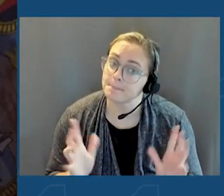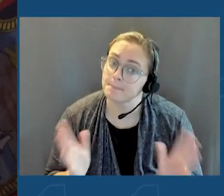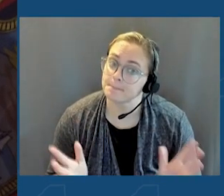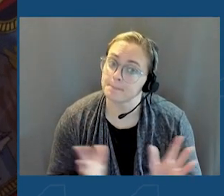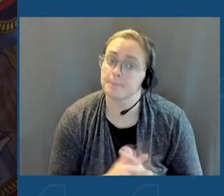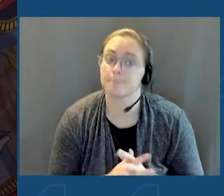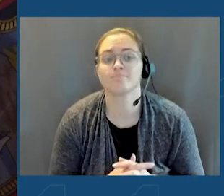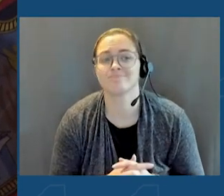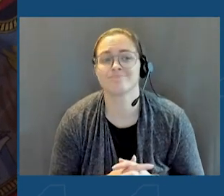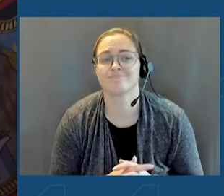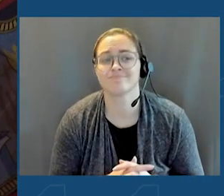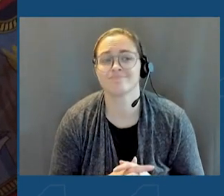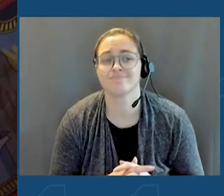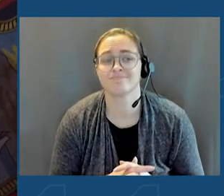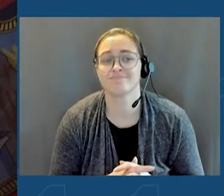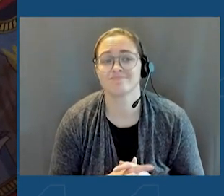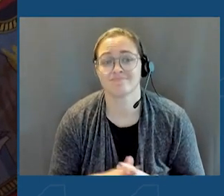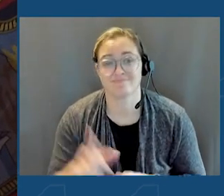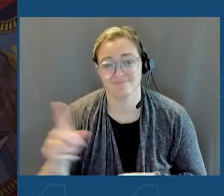they haven't stopped in other states.